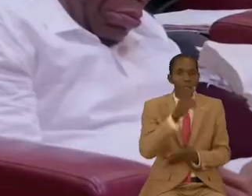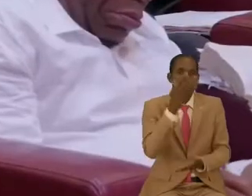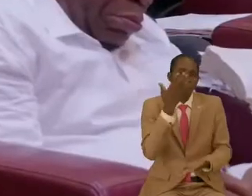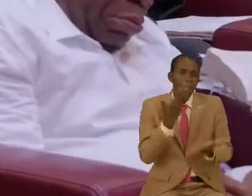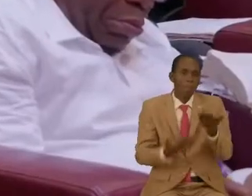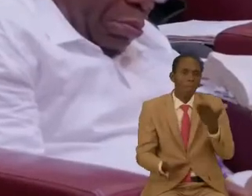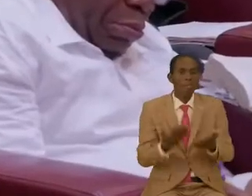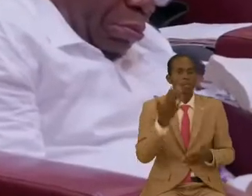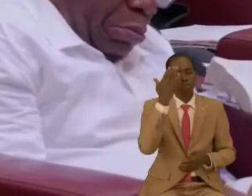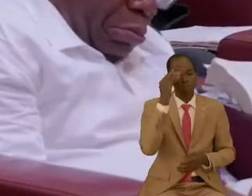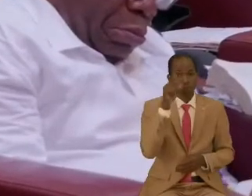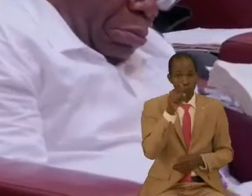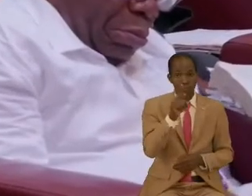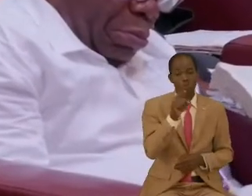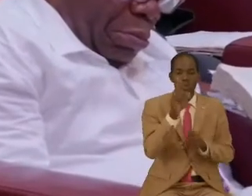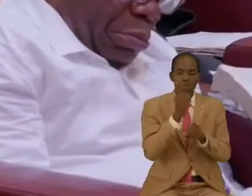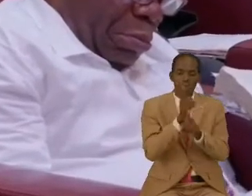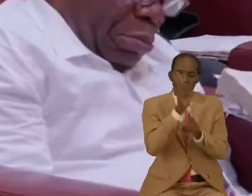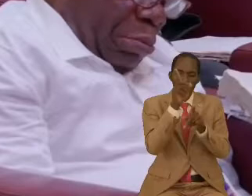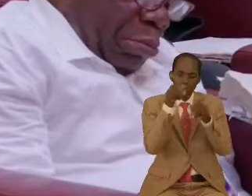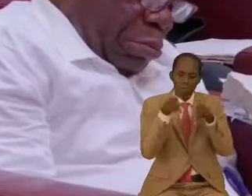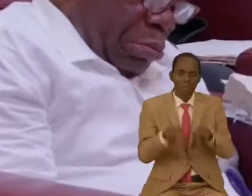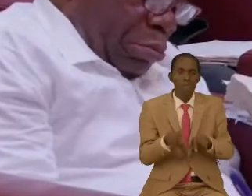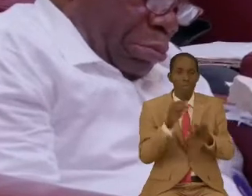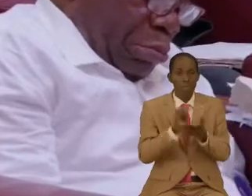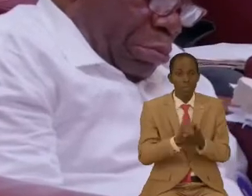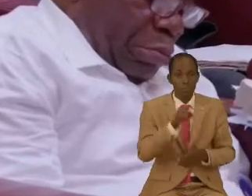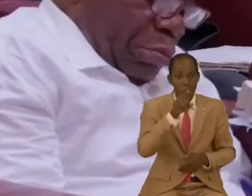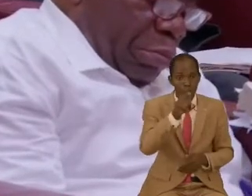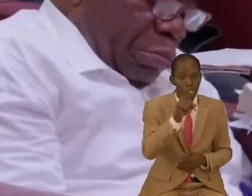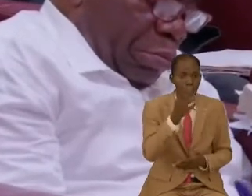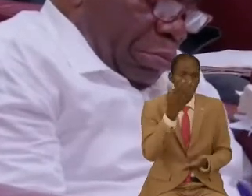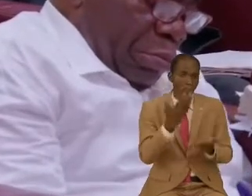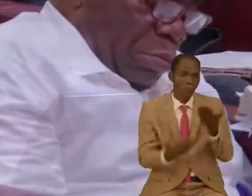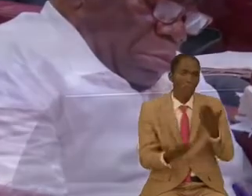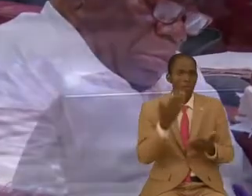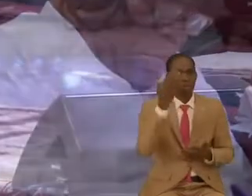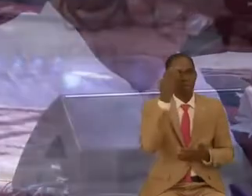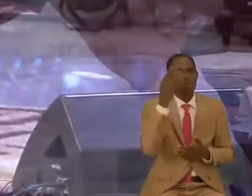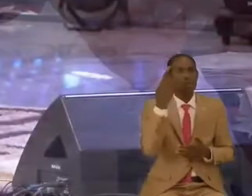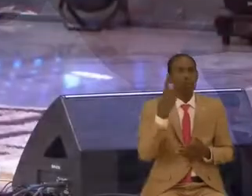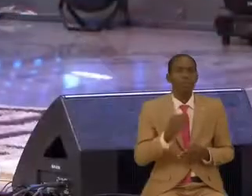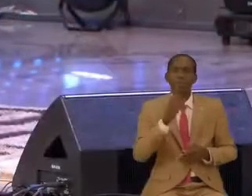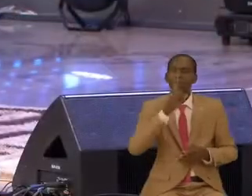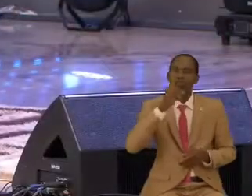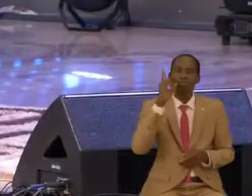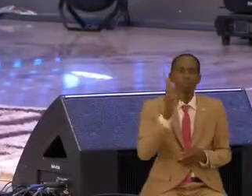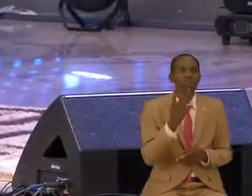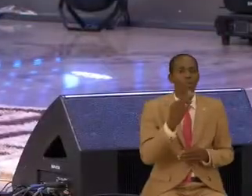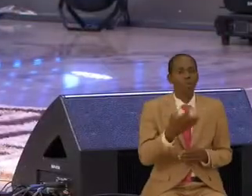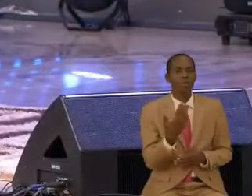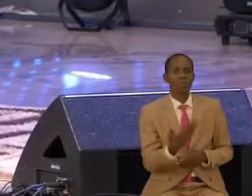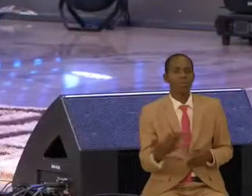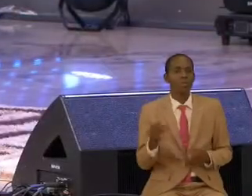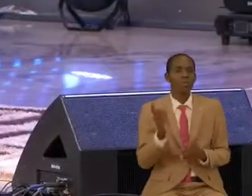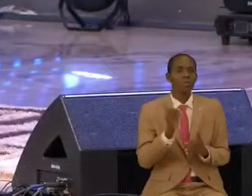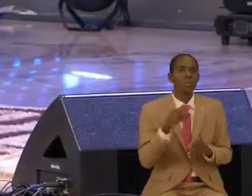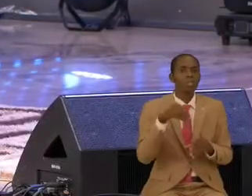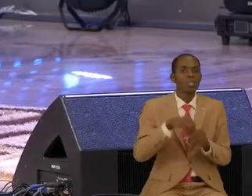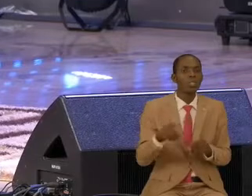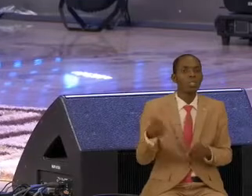know. Thou. Just one person, that you might know the certainty of those things